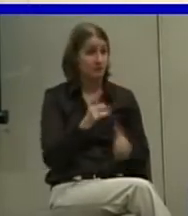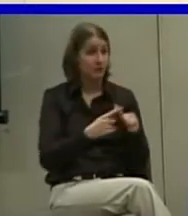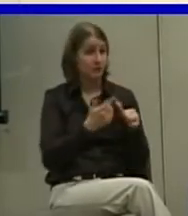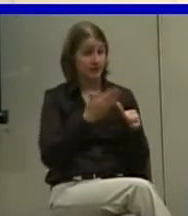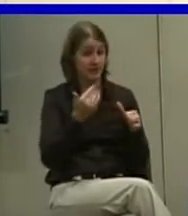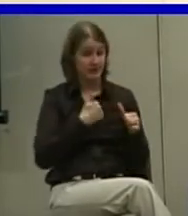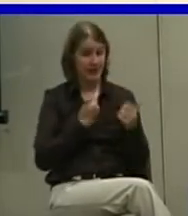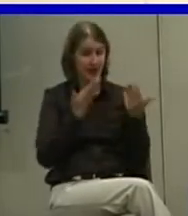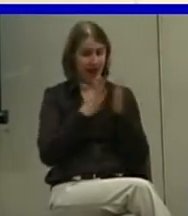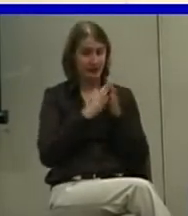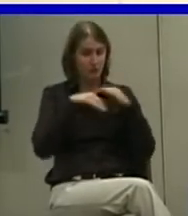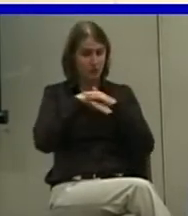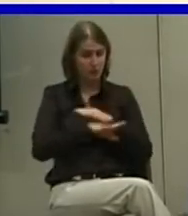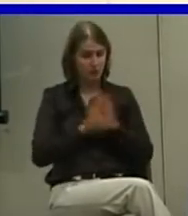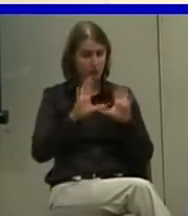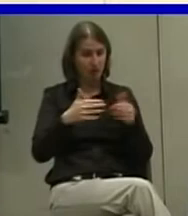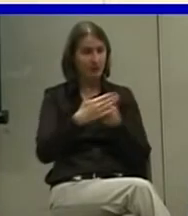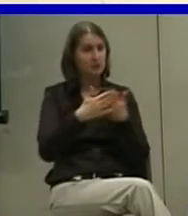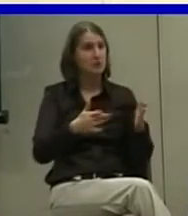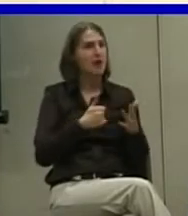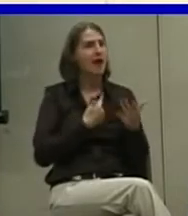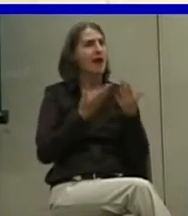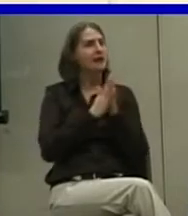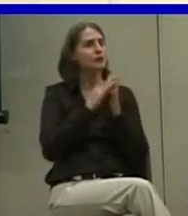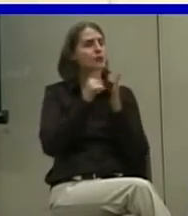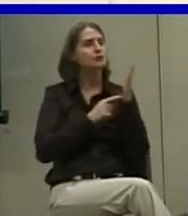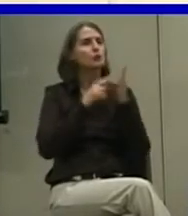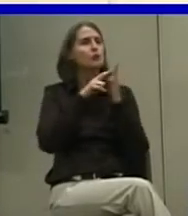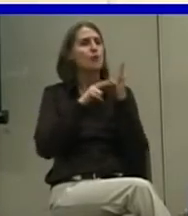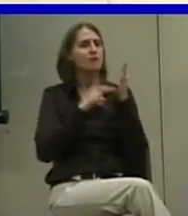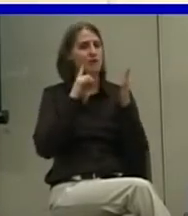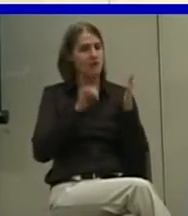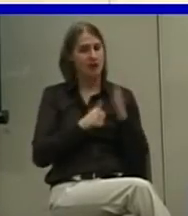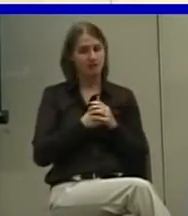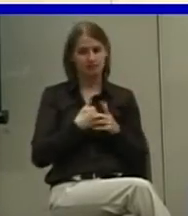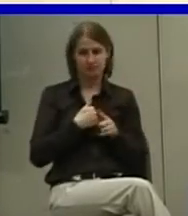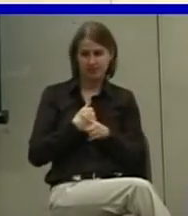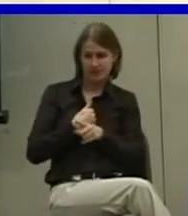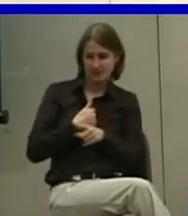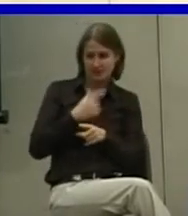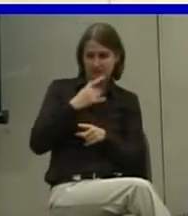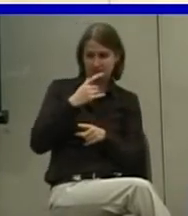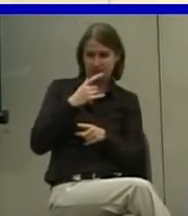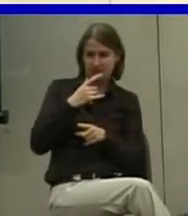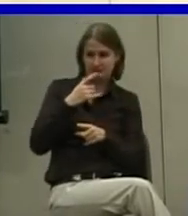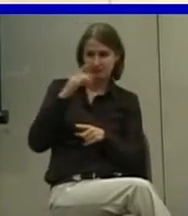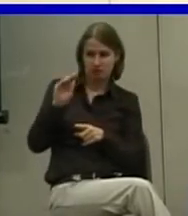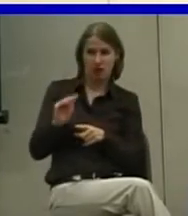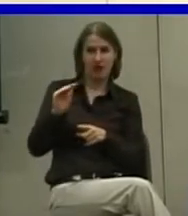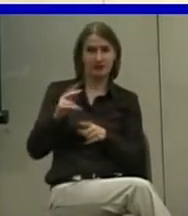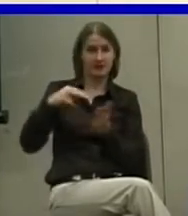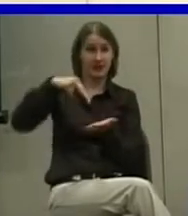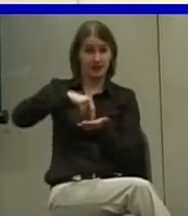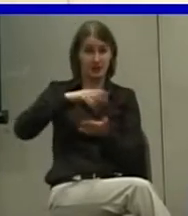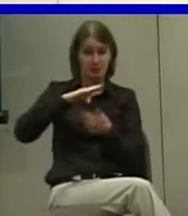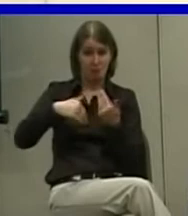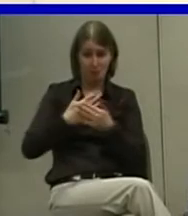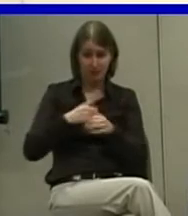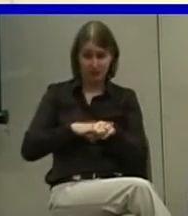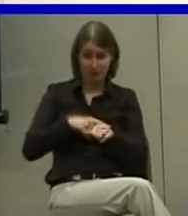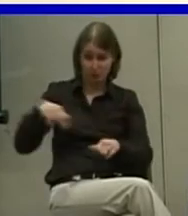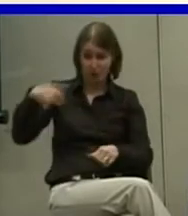go into the classroom is, what's the rule for that? Got this kid that's standing up all the time, running around. What's the classroom